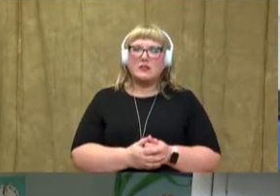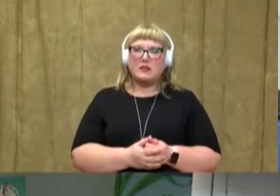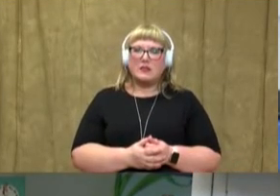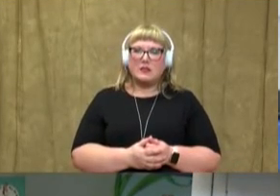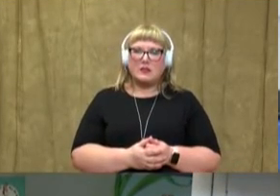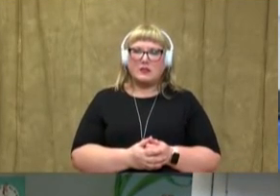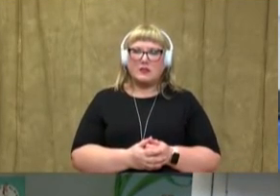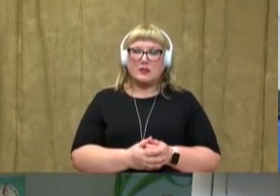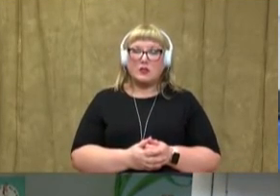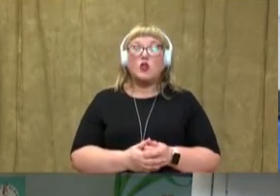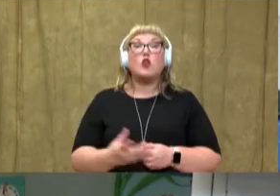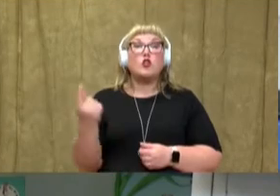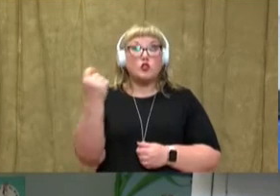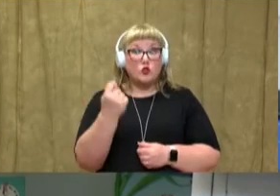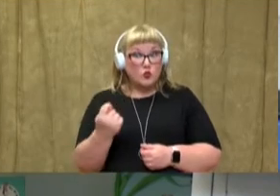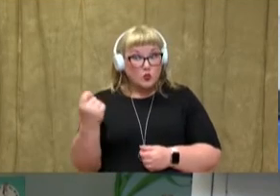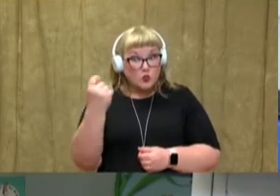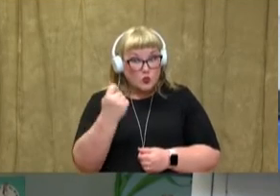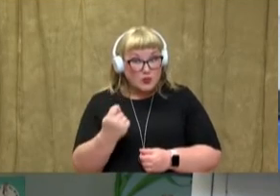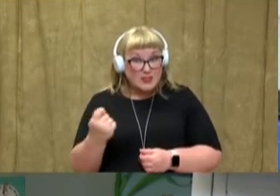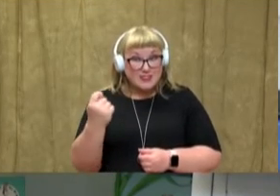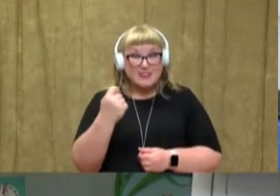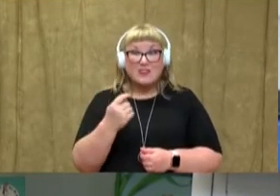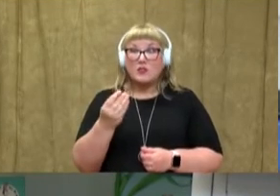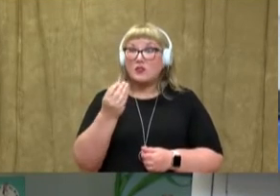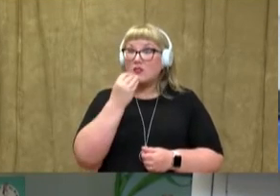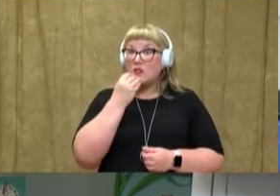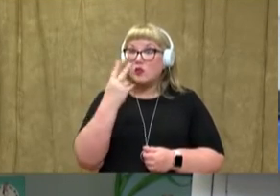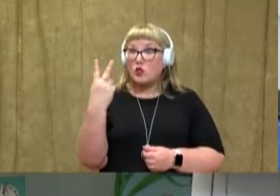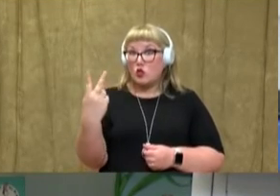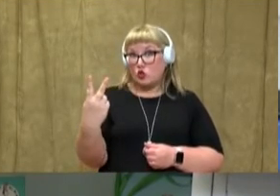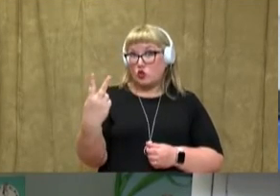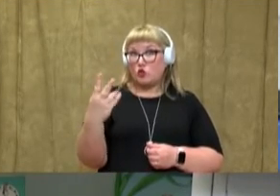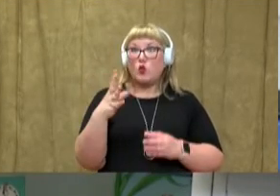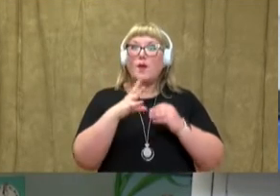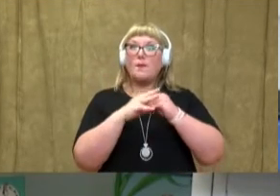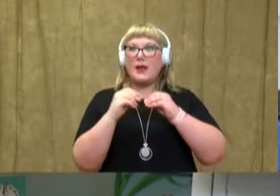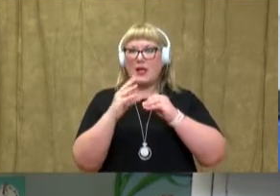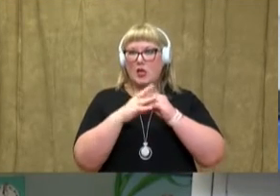Is martes. Tuesday, remember? She ate